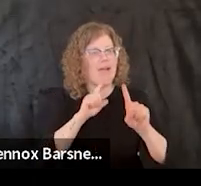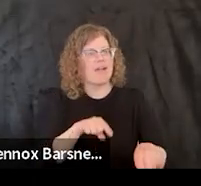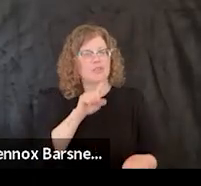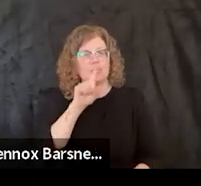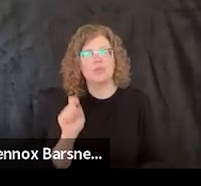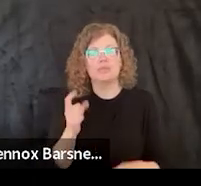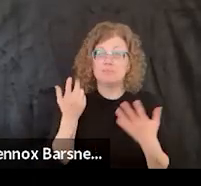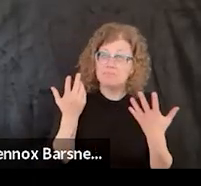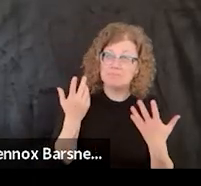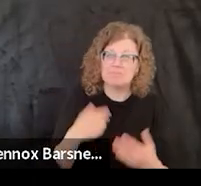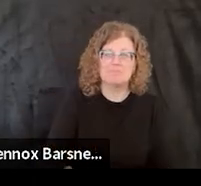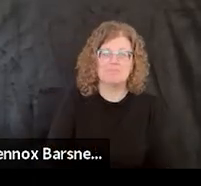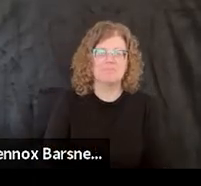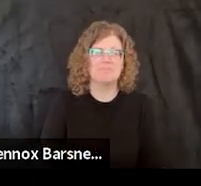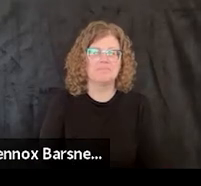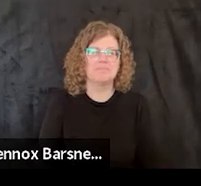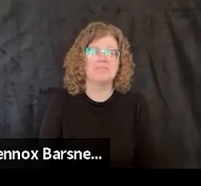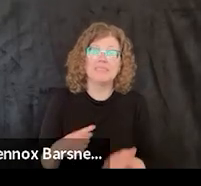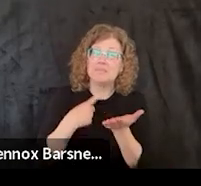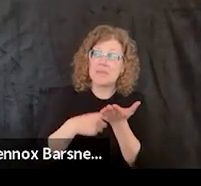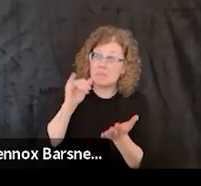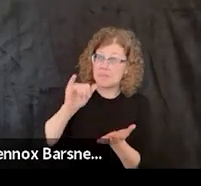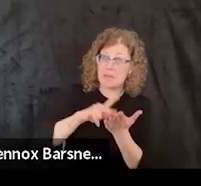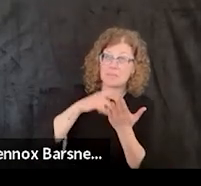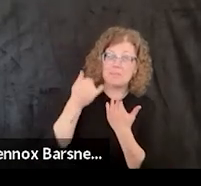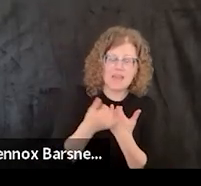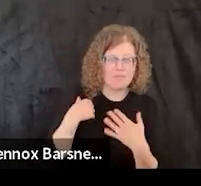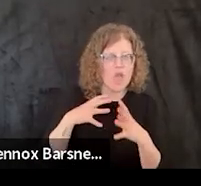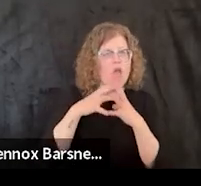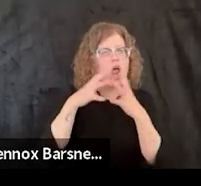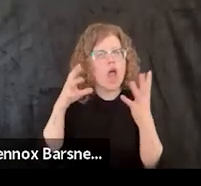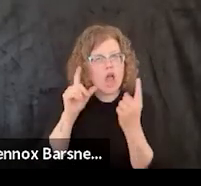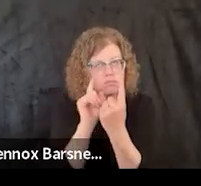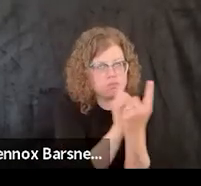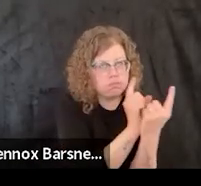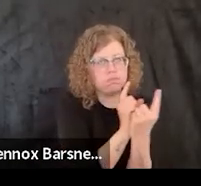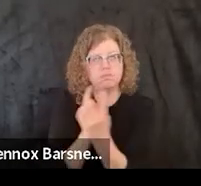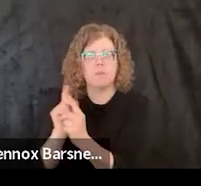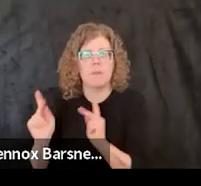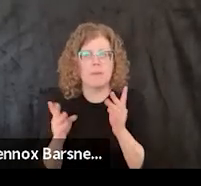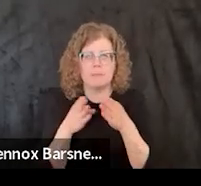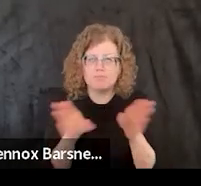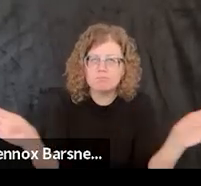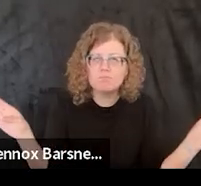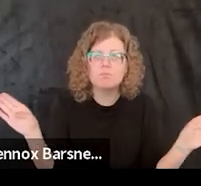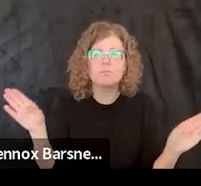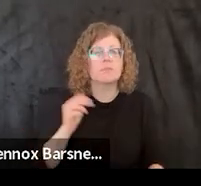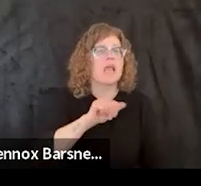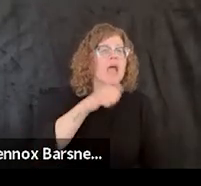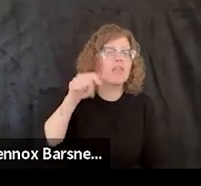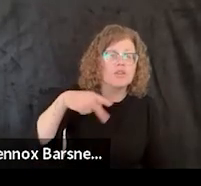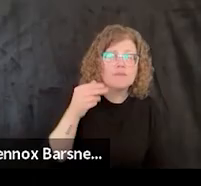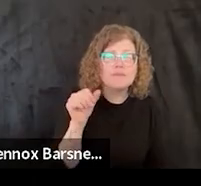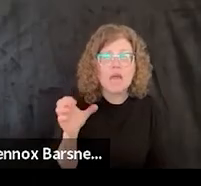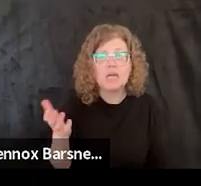Some projects may involve a lot of engagement and sharing with the public at this time, while others may only have a few